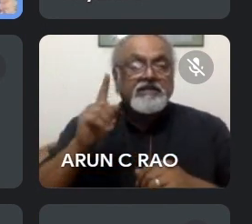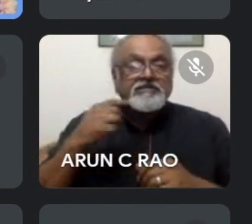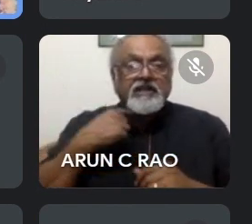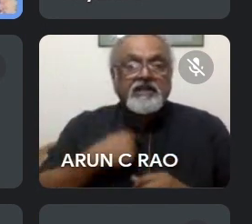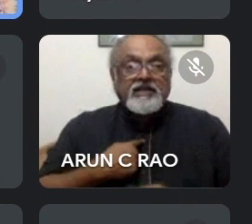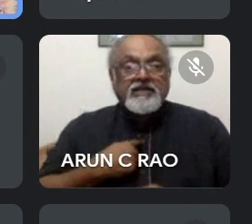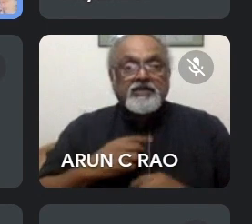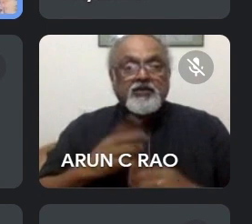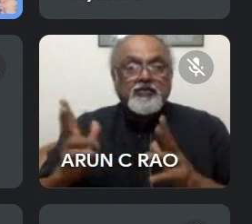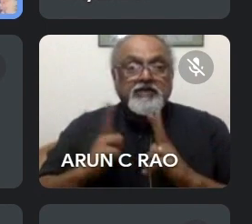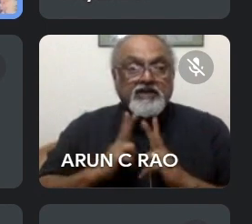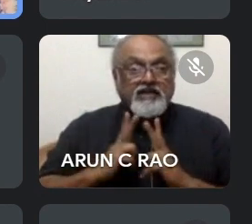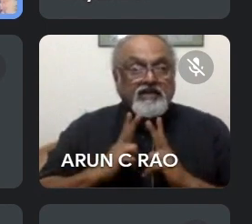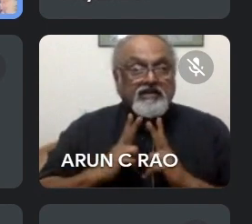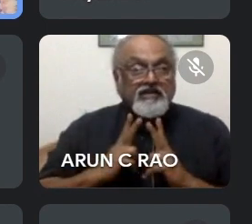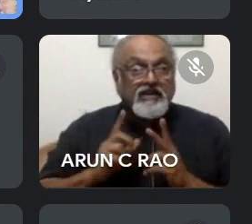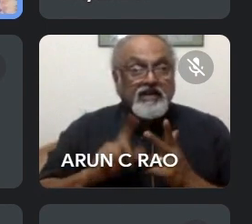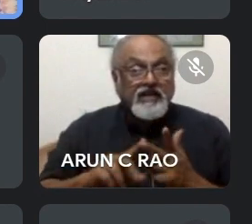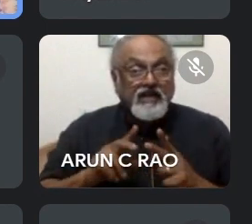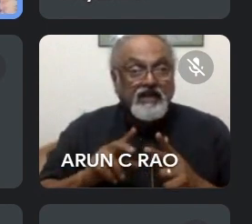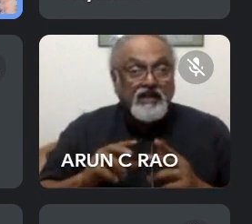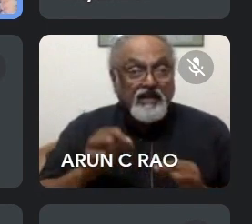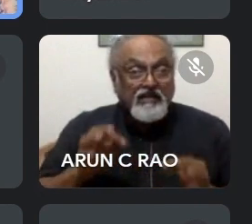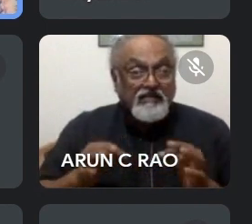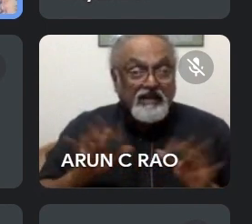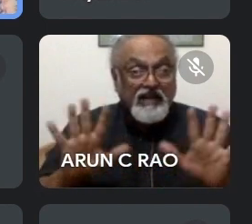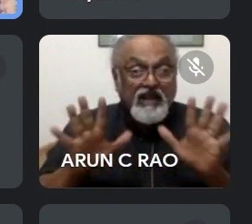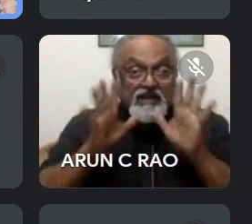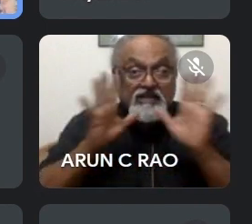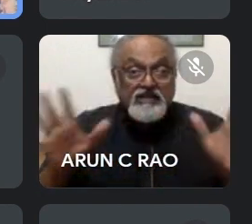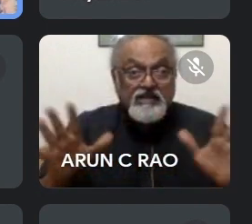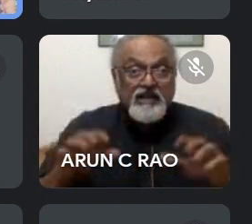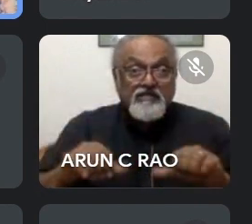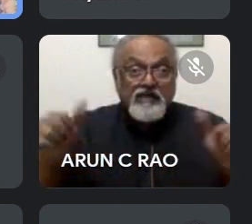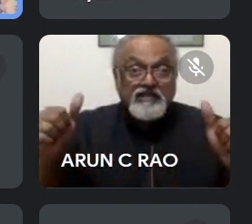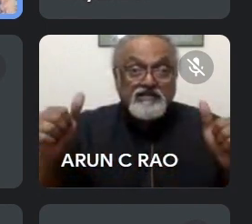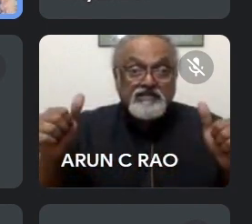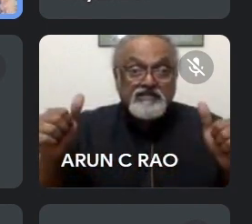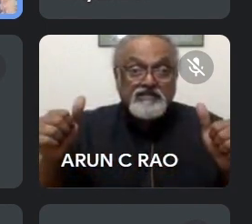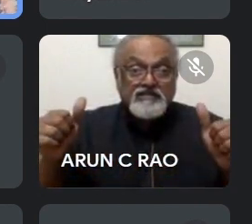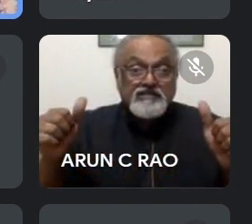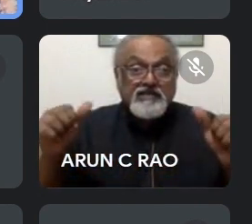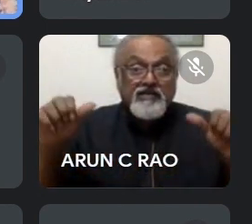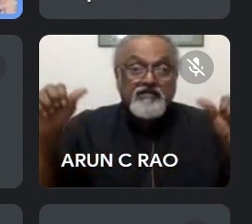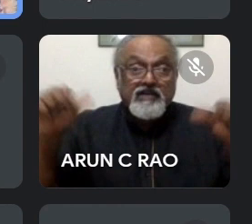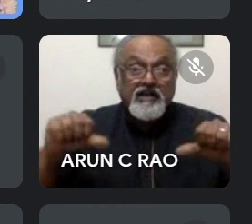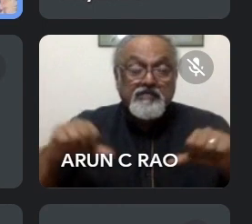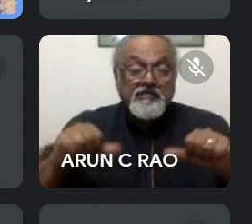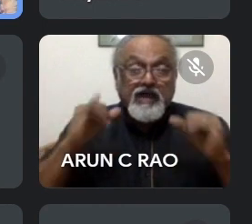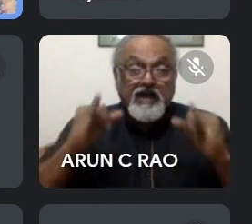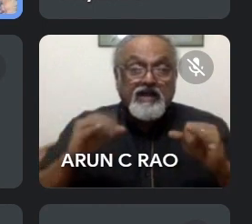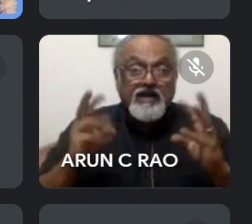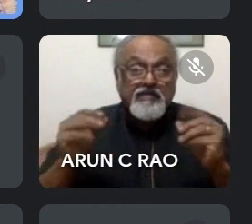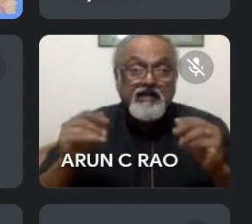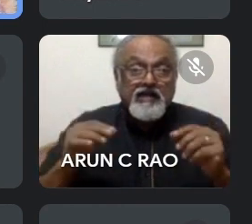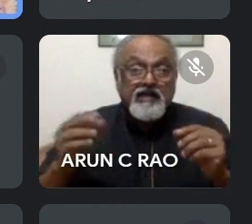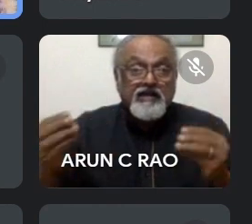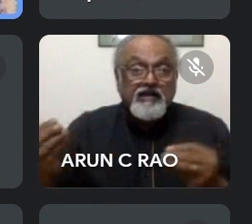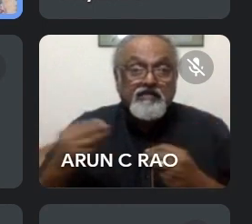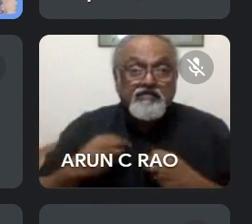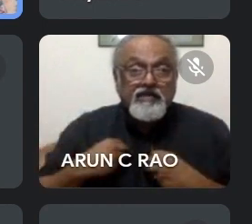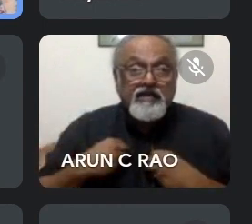promised me, if I cleared out my 10th exam without any bad scores, he'll get me a car.